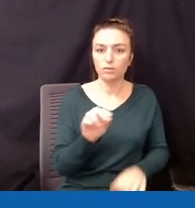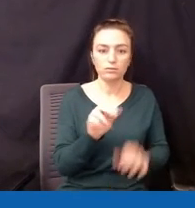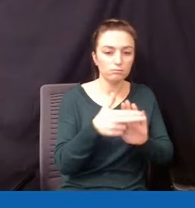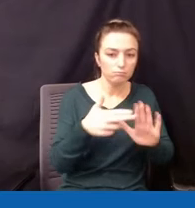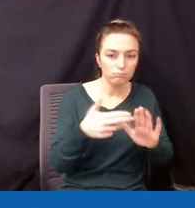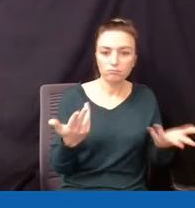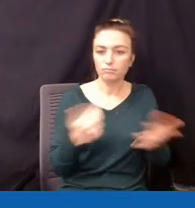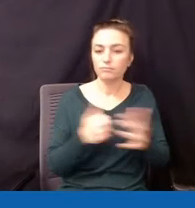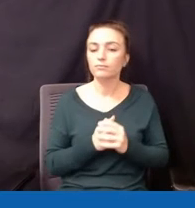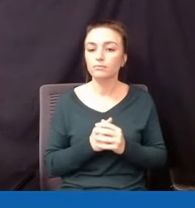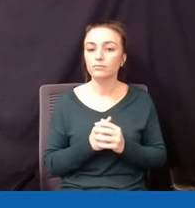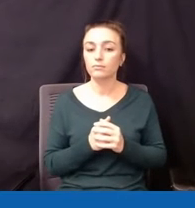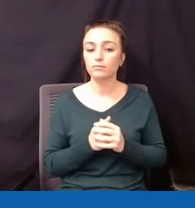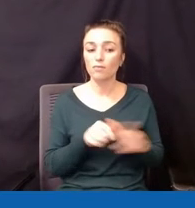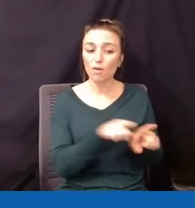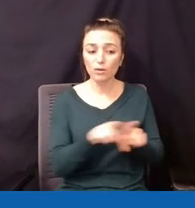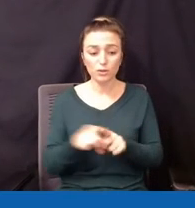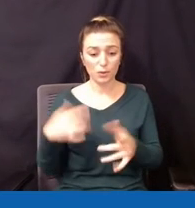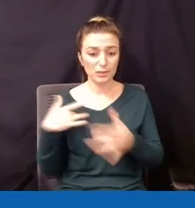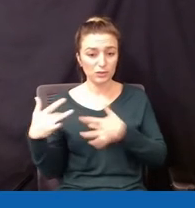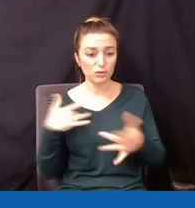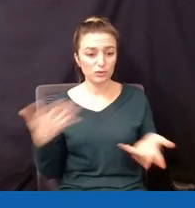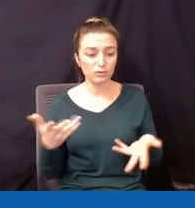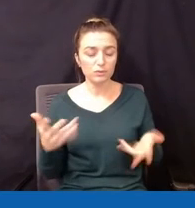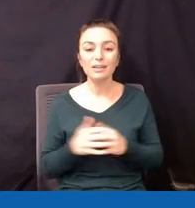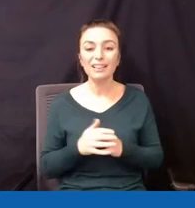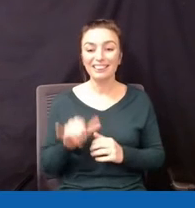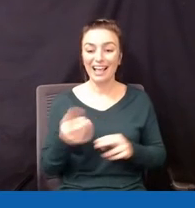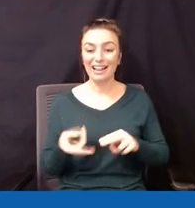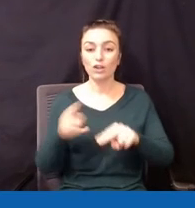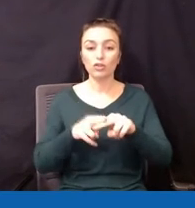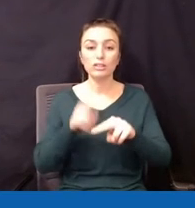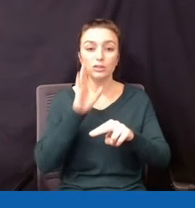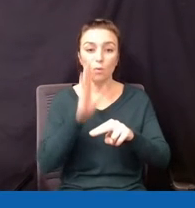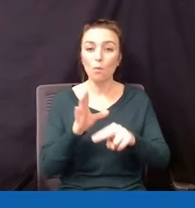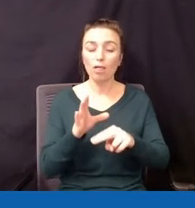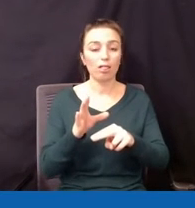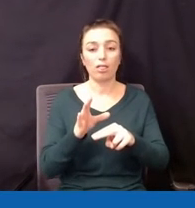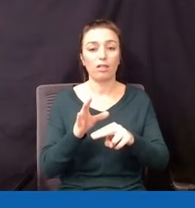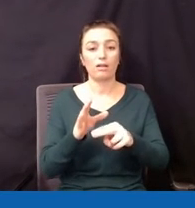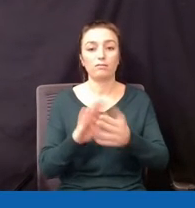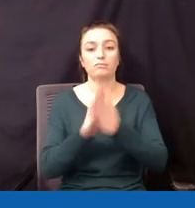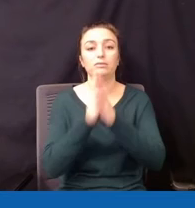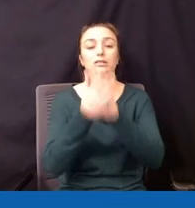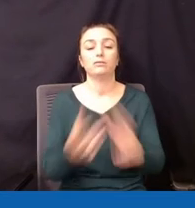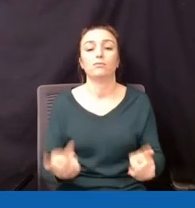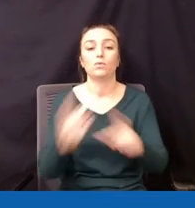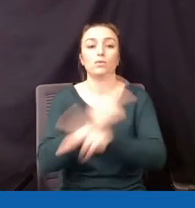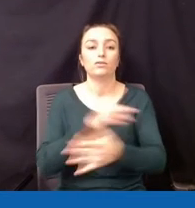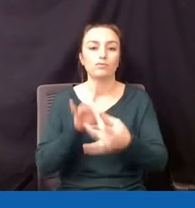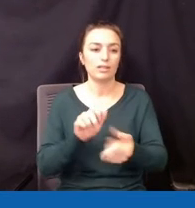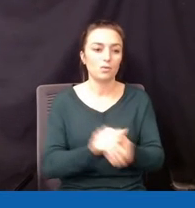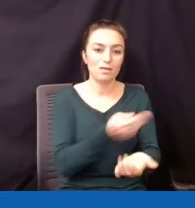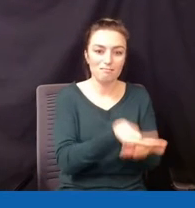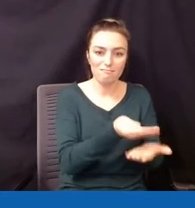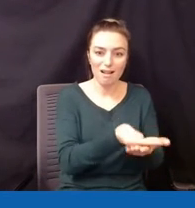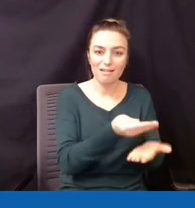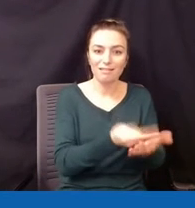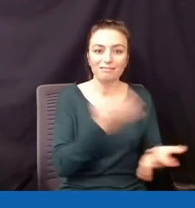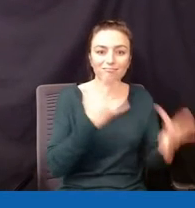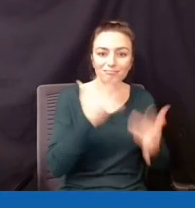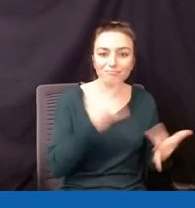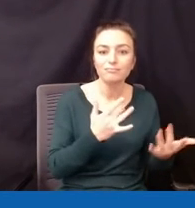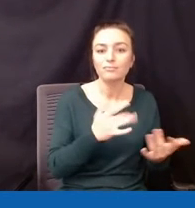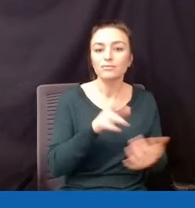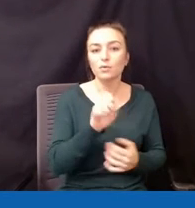me even more is that this increase will be amplified by the impact of the economic recession, which, as you know, affects different groups very disproportionately. A